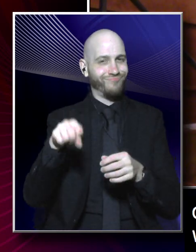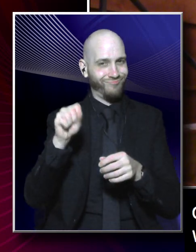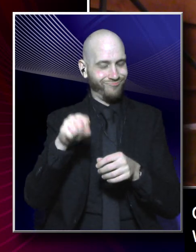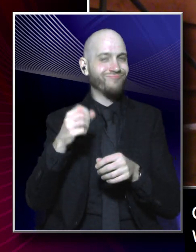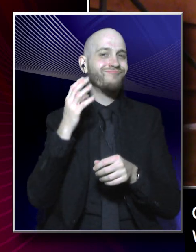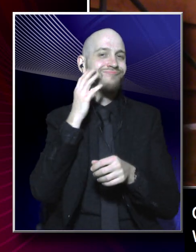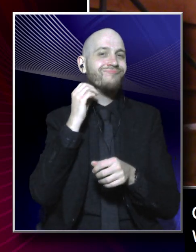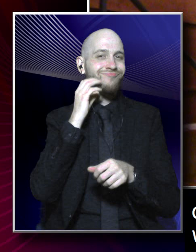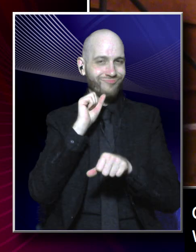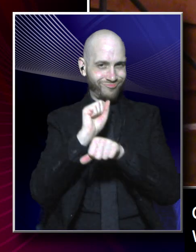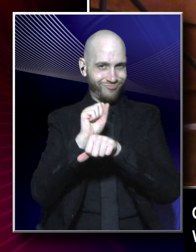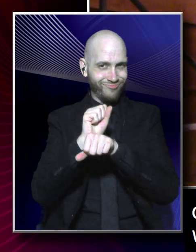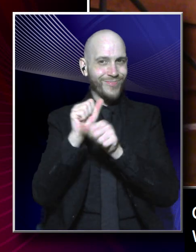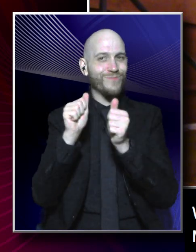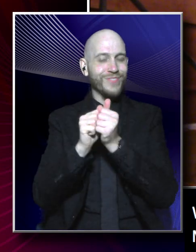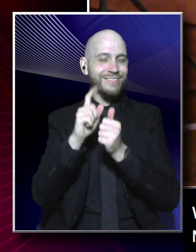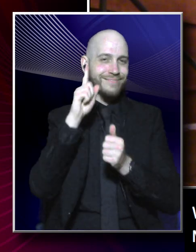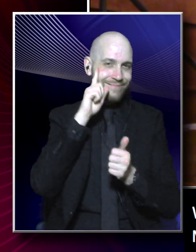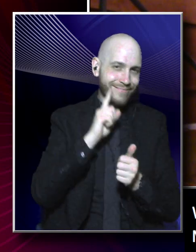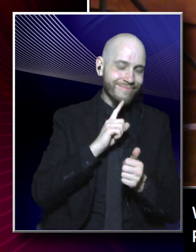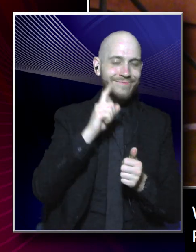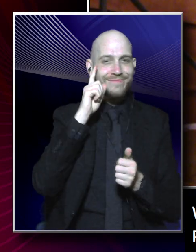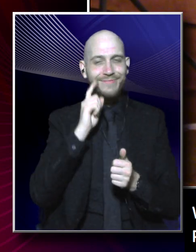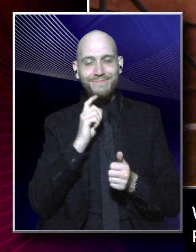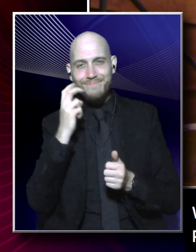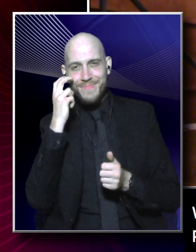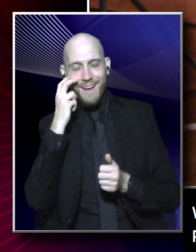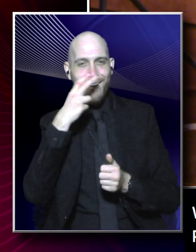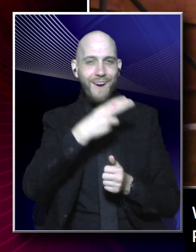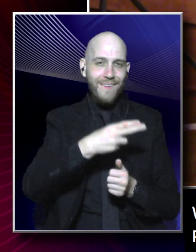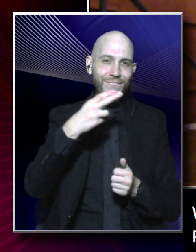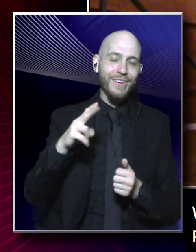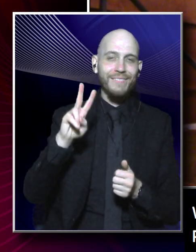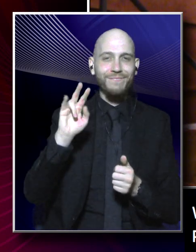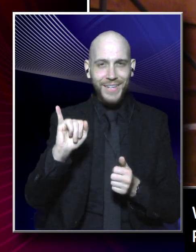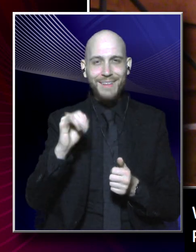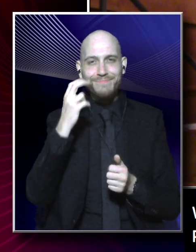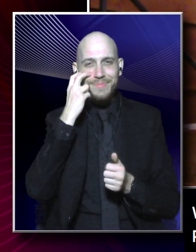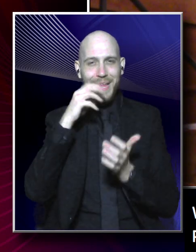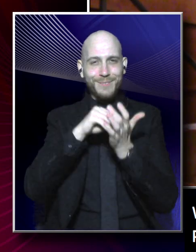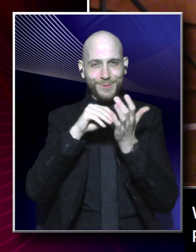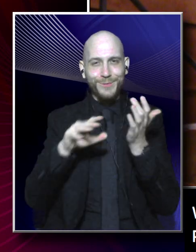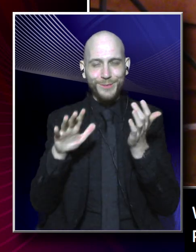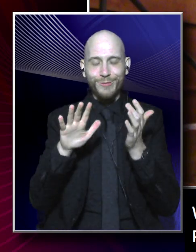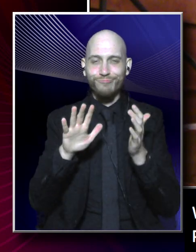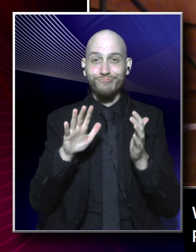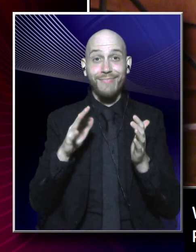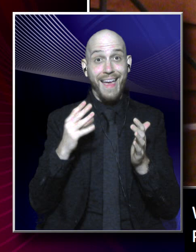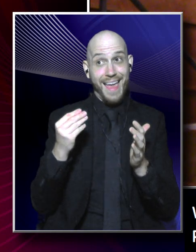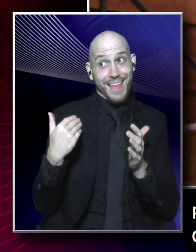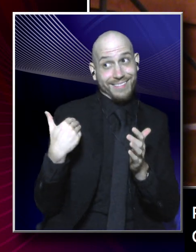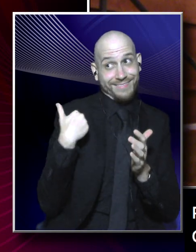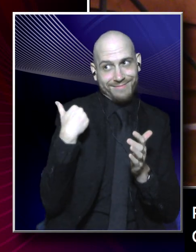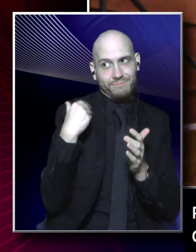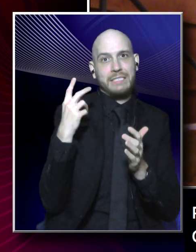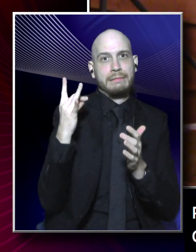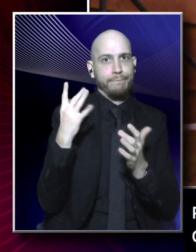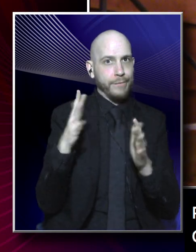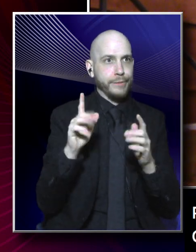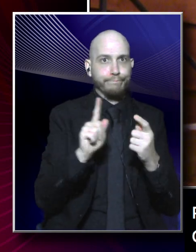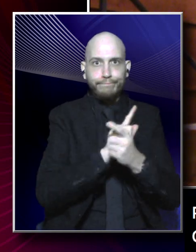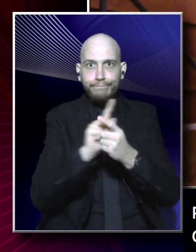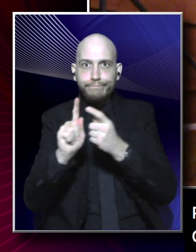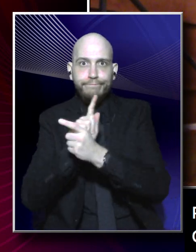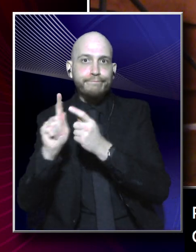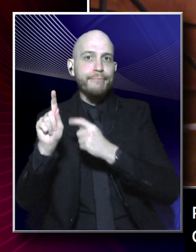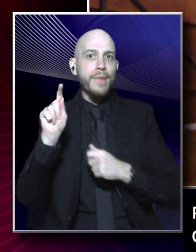serves, and I've had the pleasure recently of meeting with several different groups of ASDB staff,